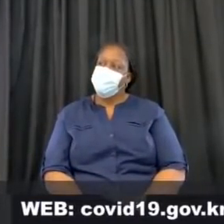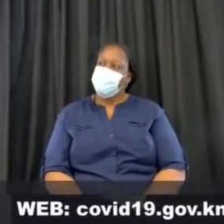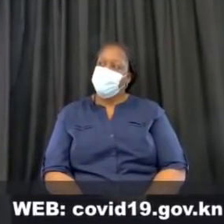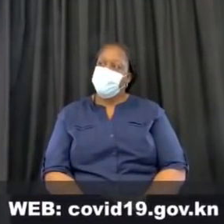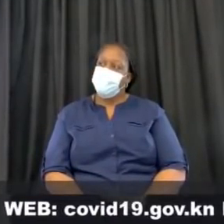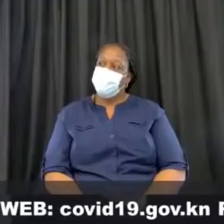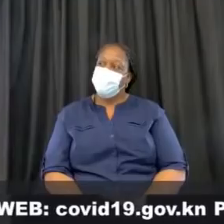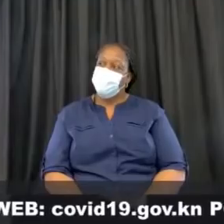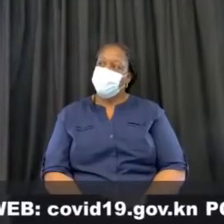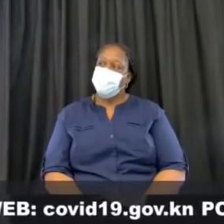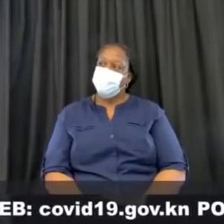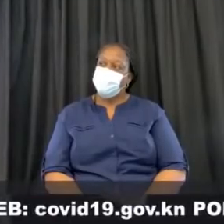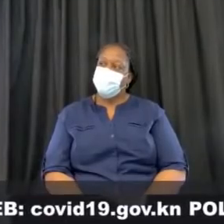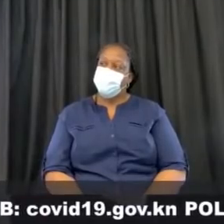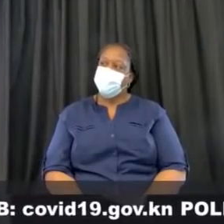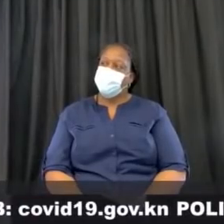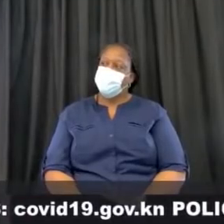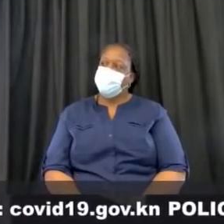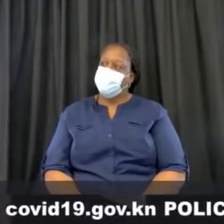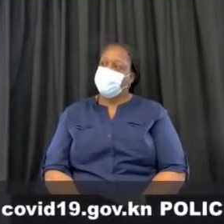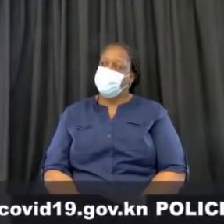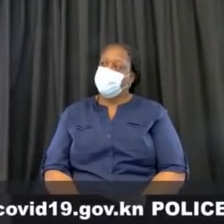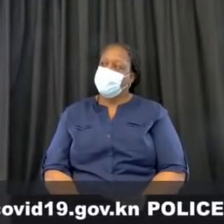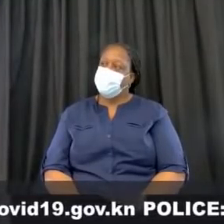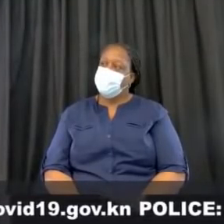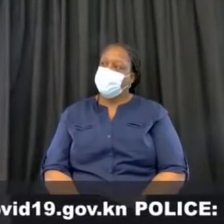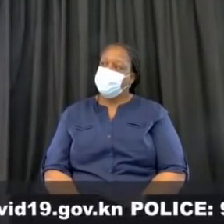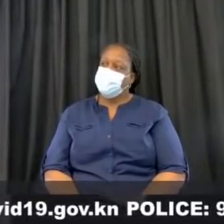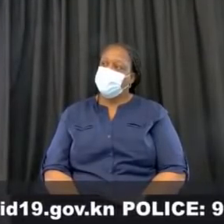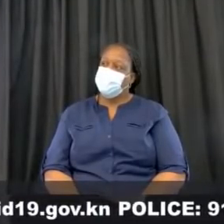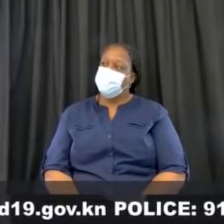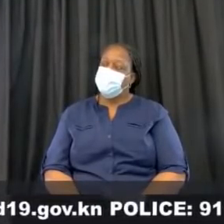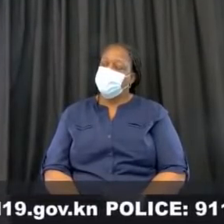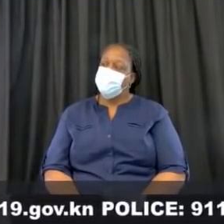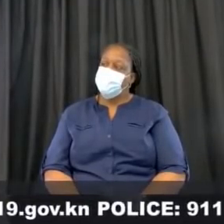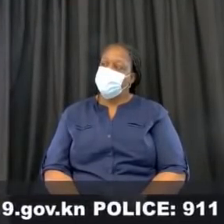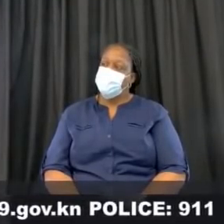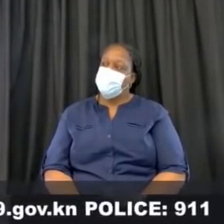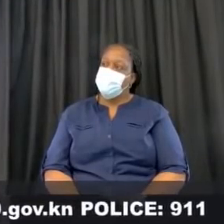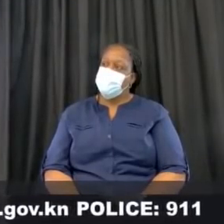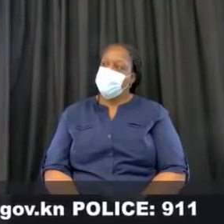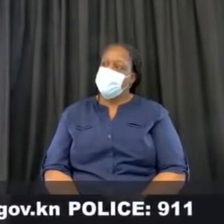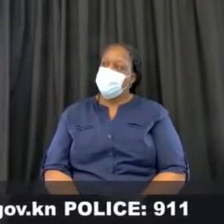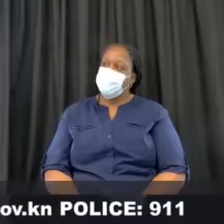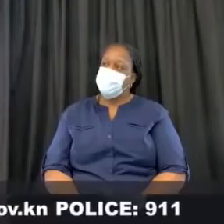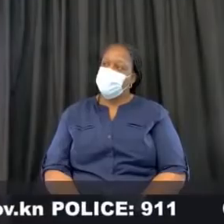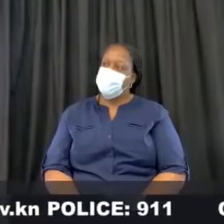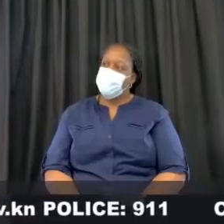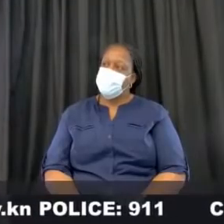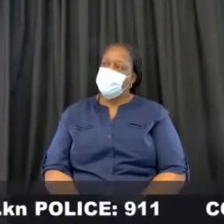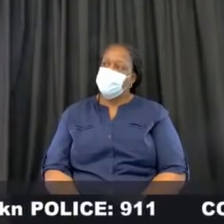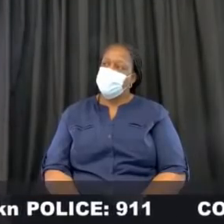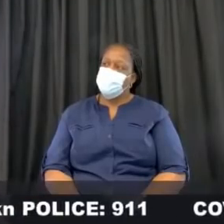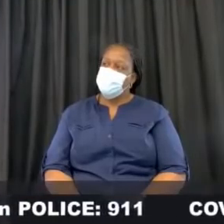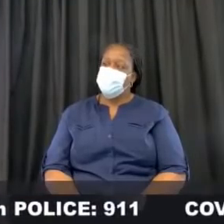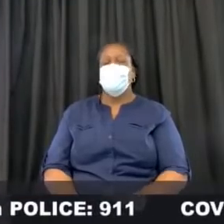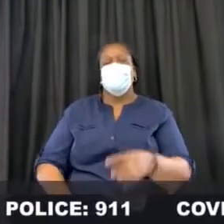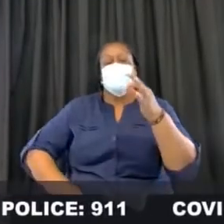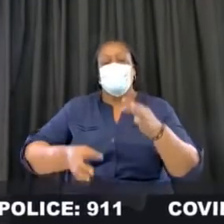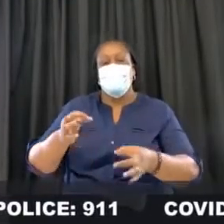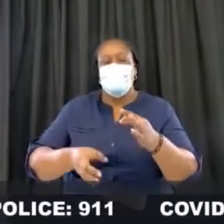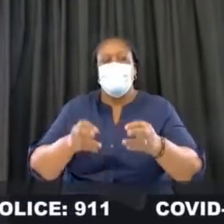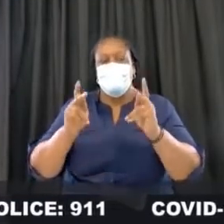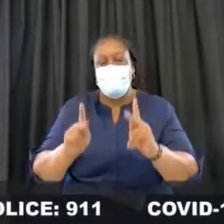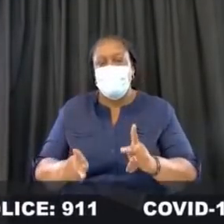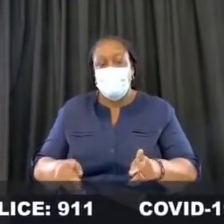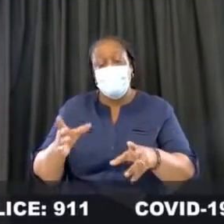There is an adverse reporting form that we have, and anyone who got vaccinated, they can report any side